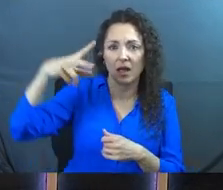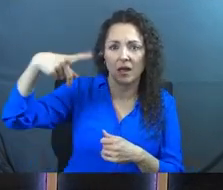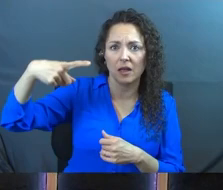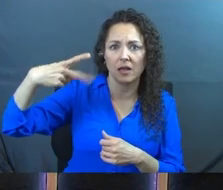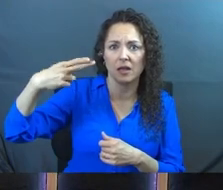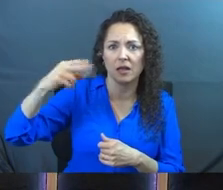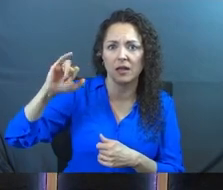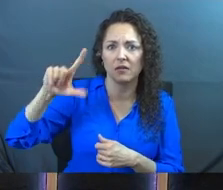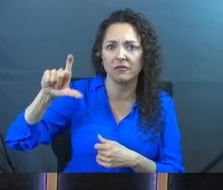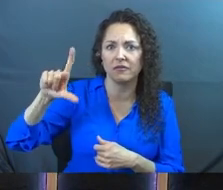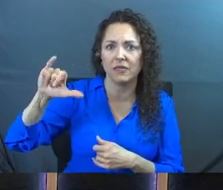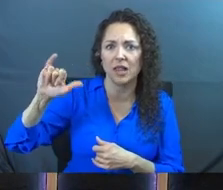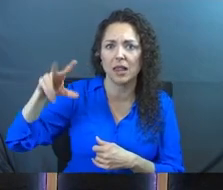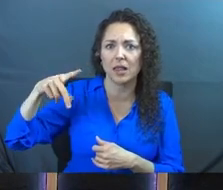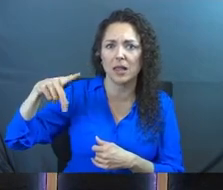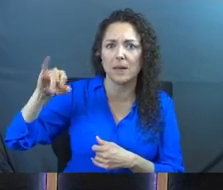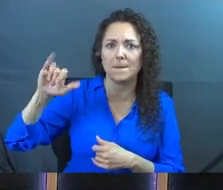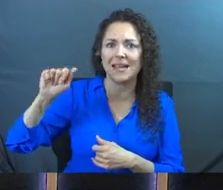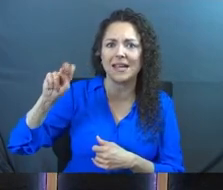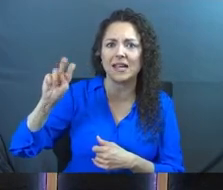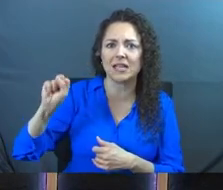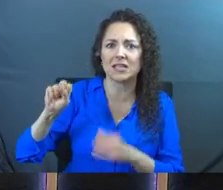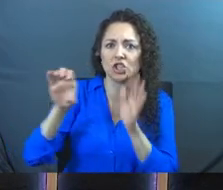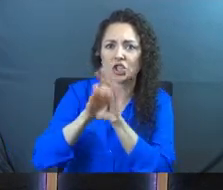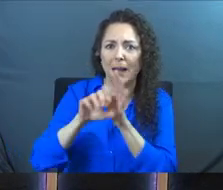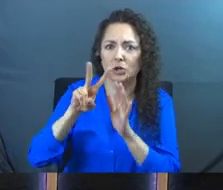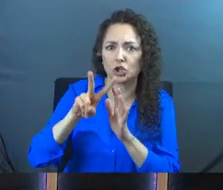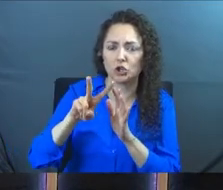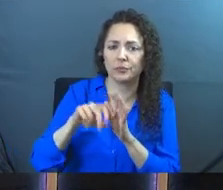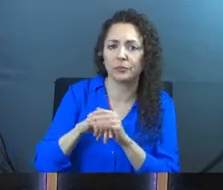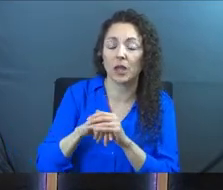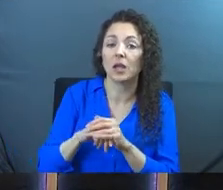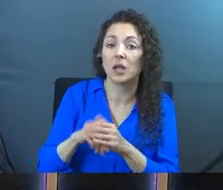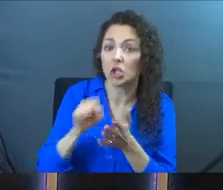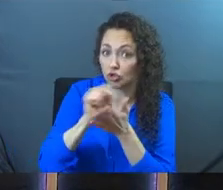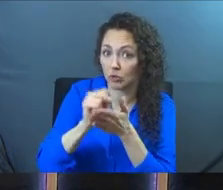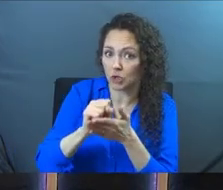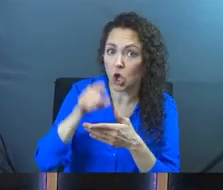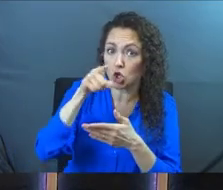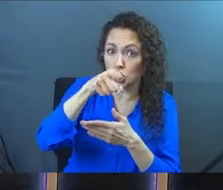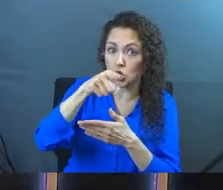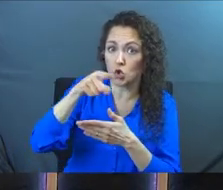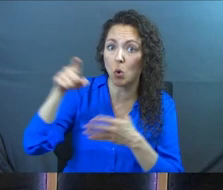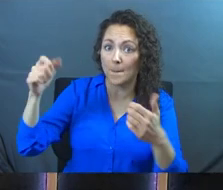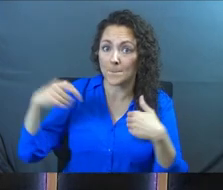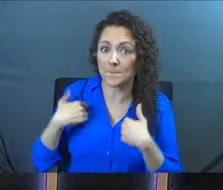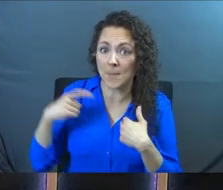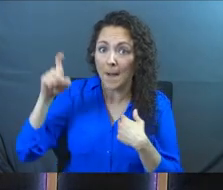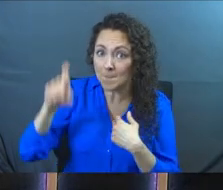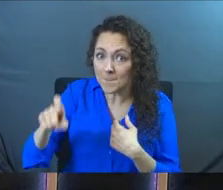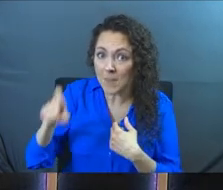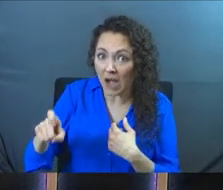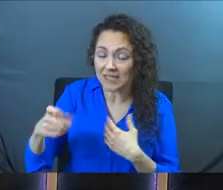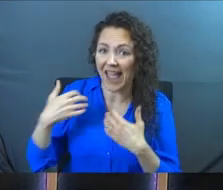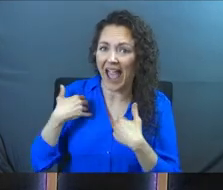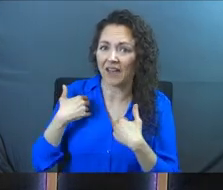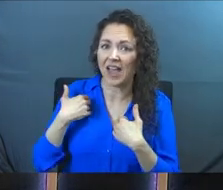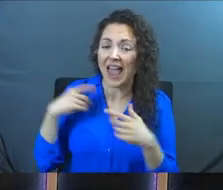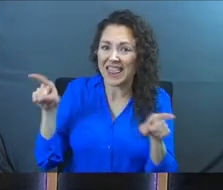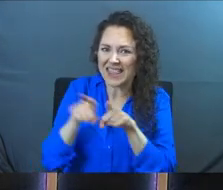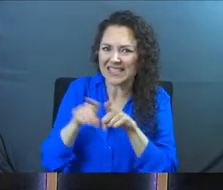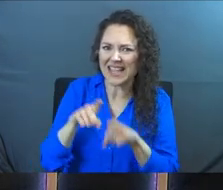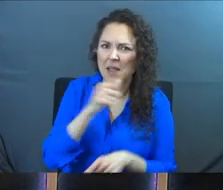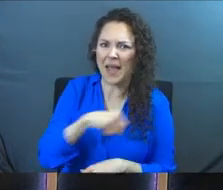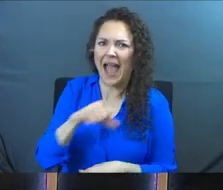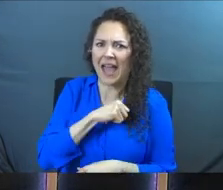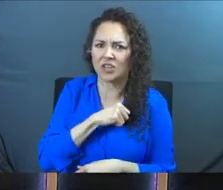chapter 2, verses 5 through 11, one of my favorite little chunks of scripture here. You must have the same attitude that Christ Jesus had. Though